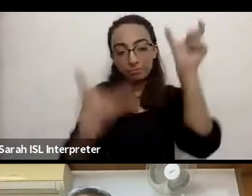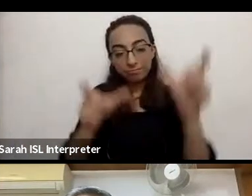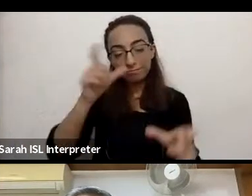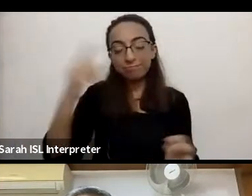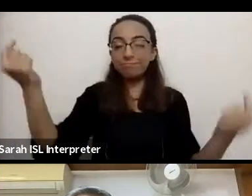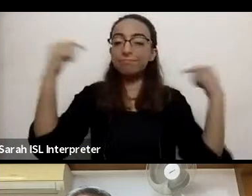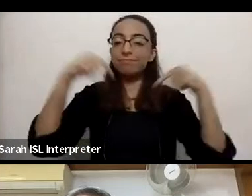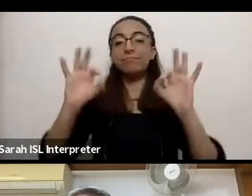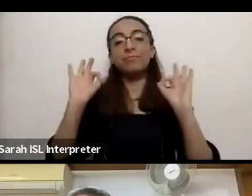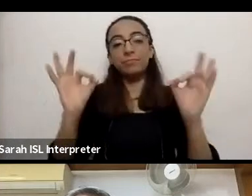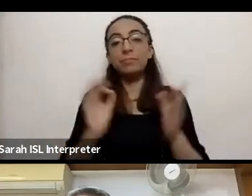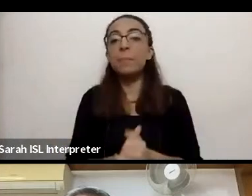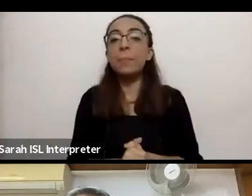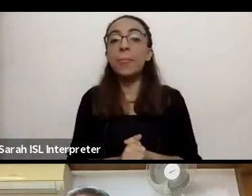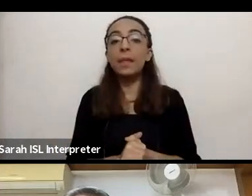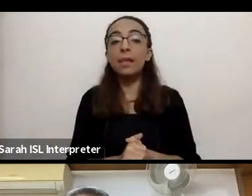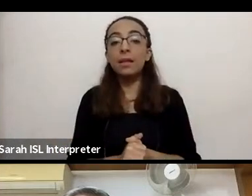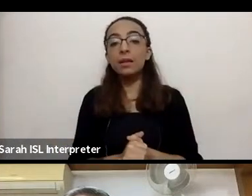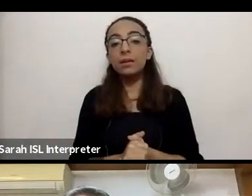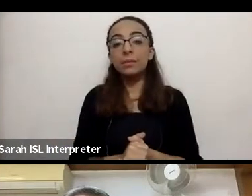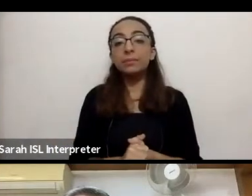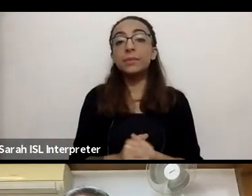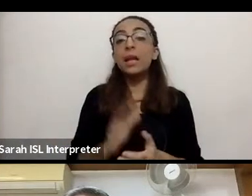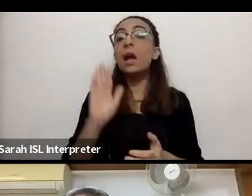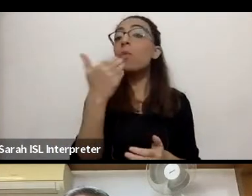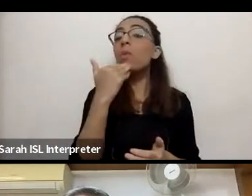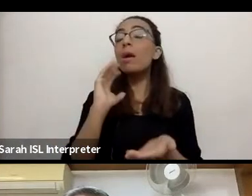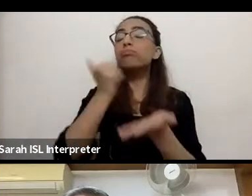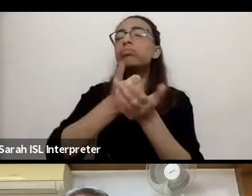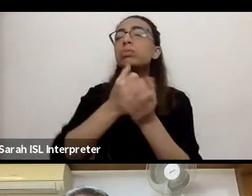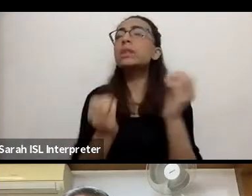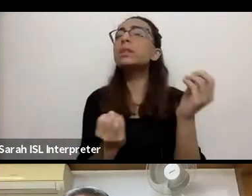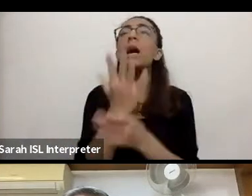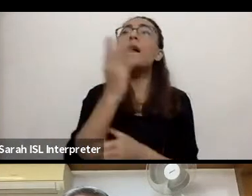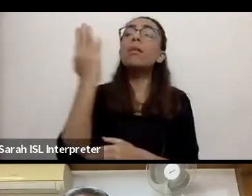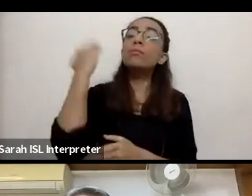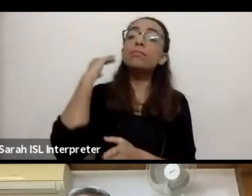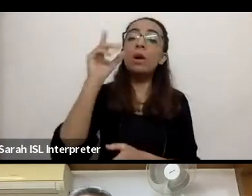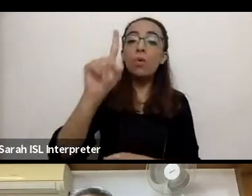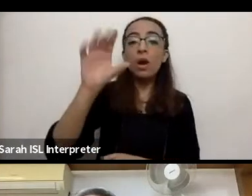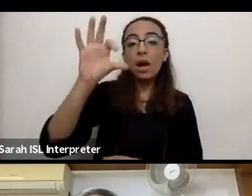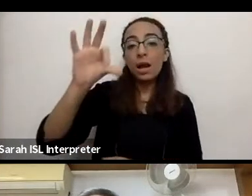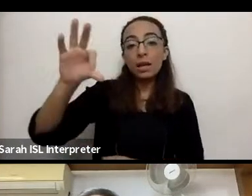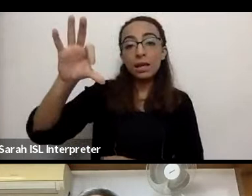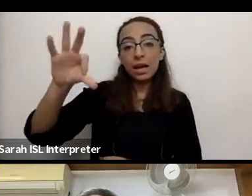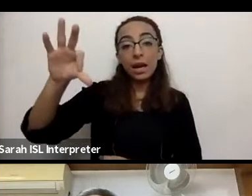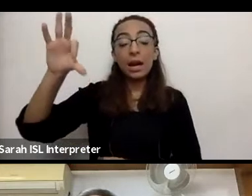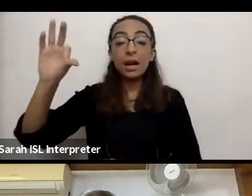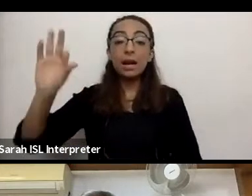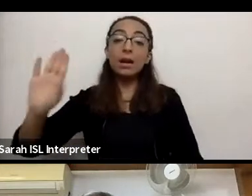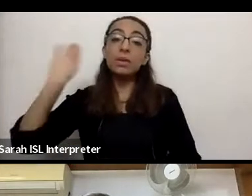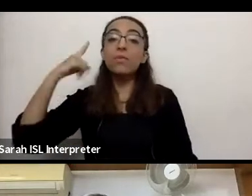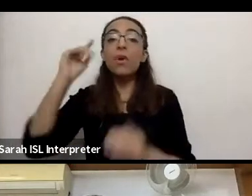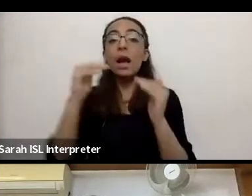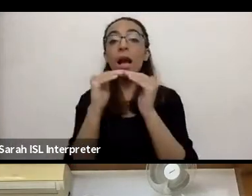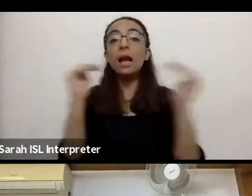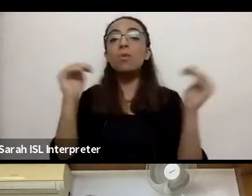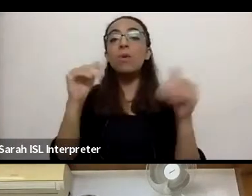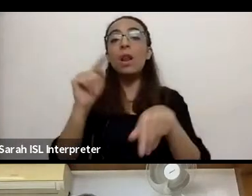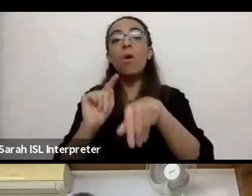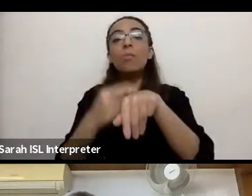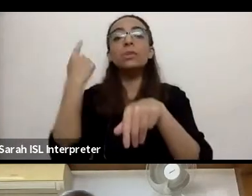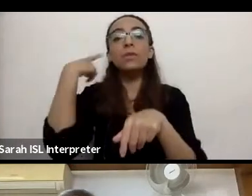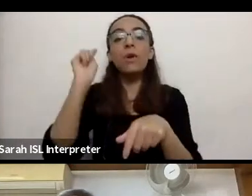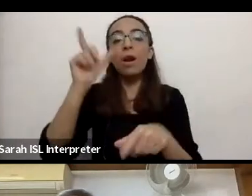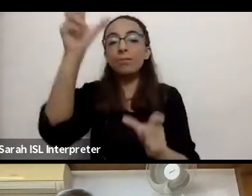Friends, instituted in 1999 to start a discourse on equal opportunities for persons